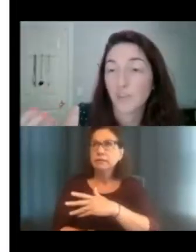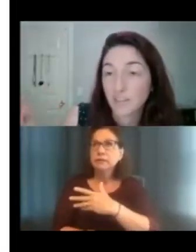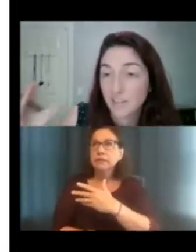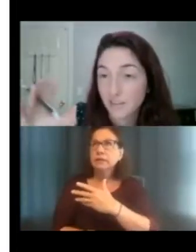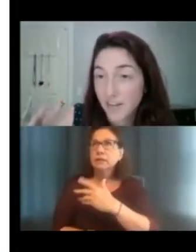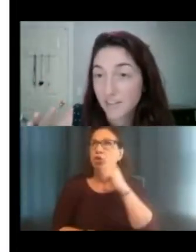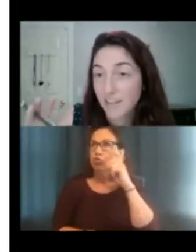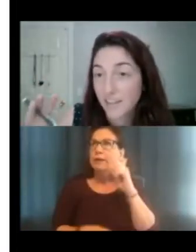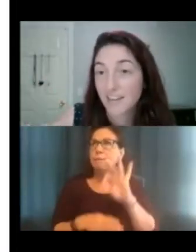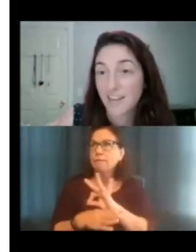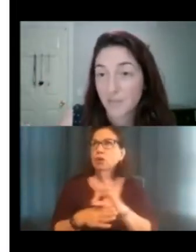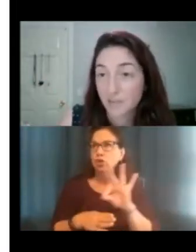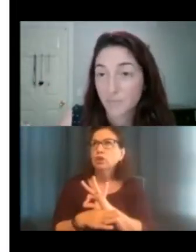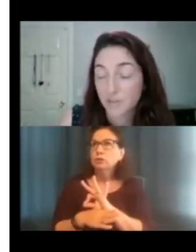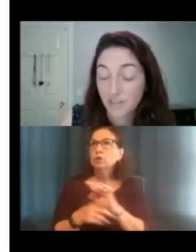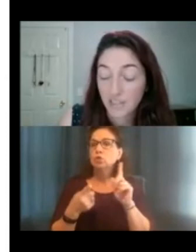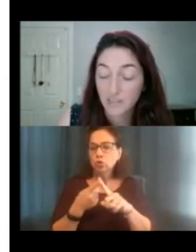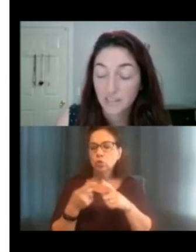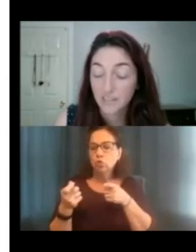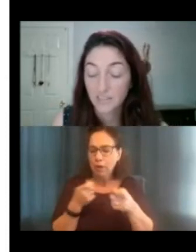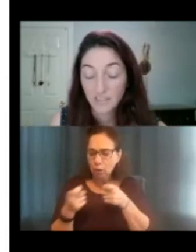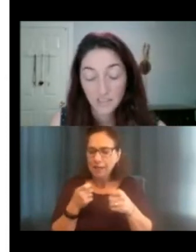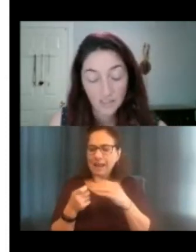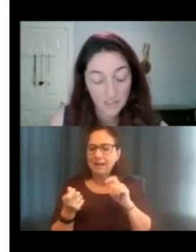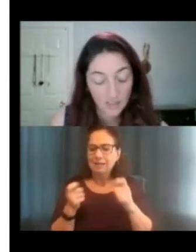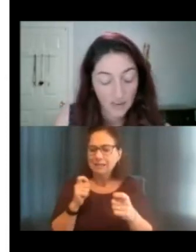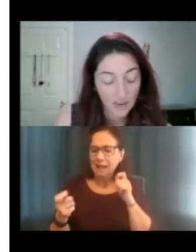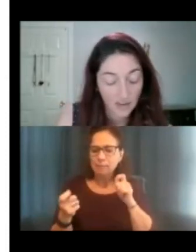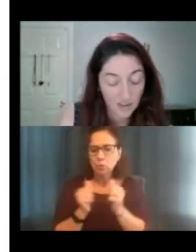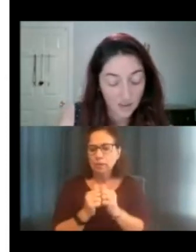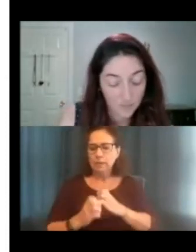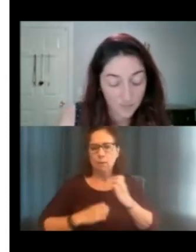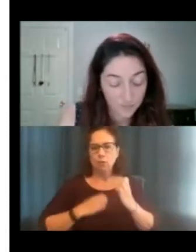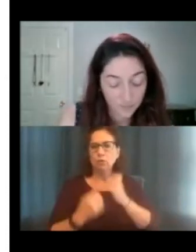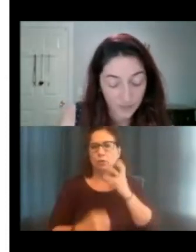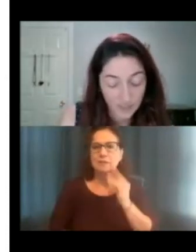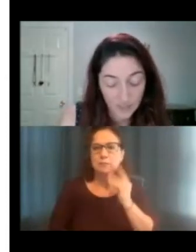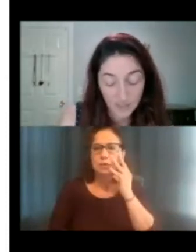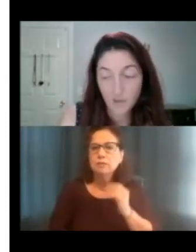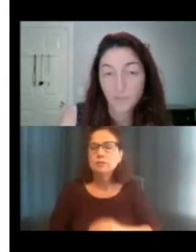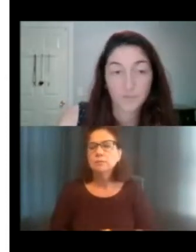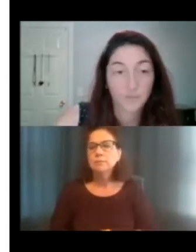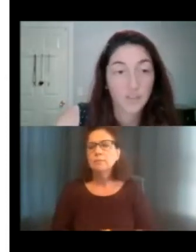supposed dream function in regulating and adapting to emotional experiences. Then